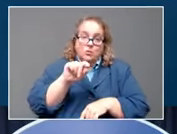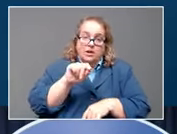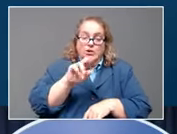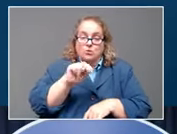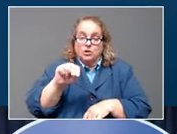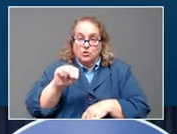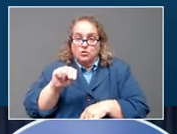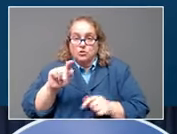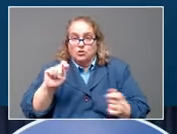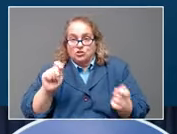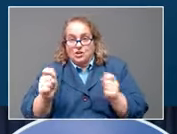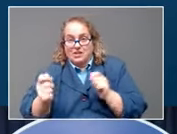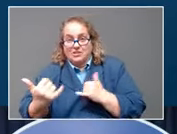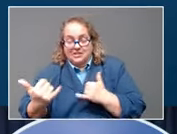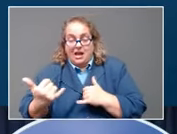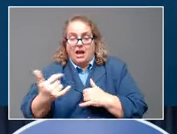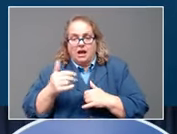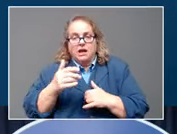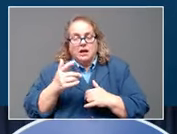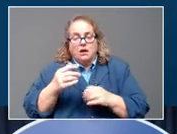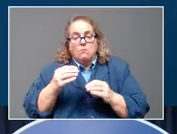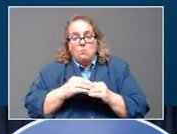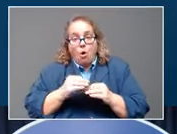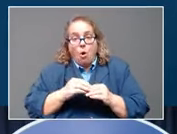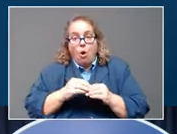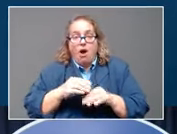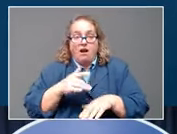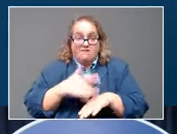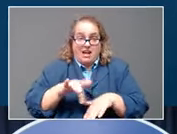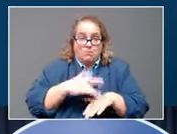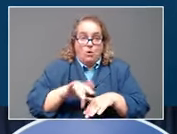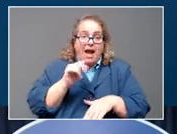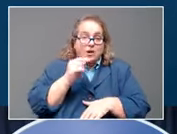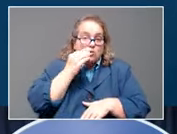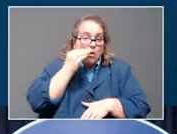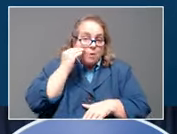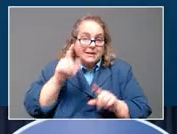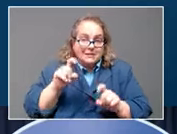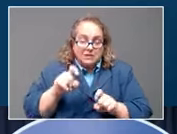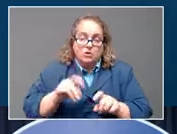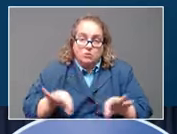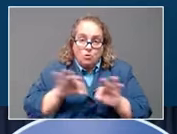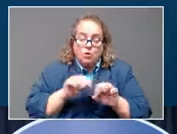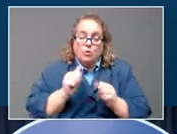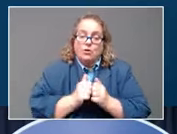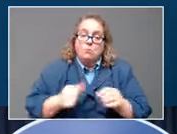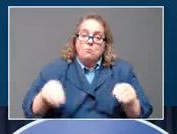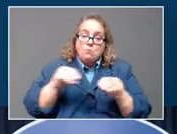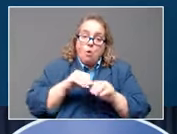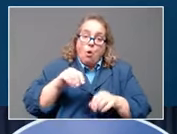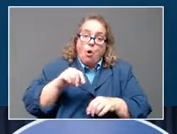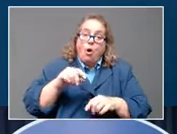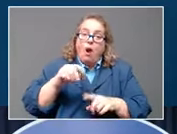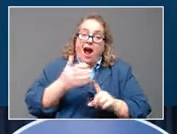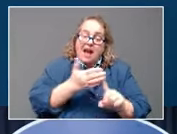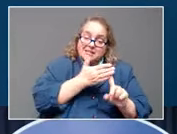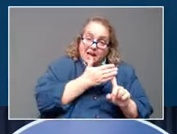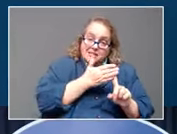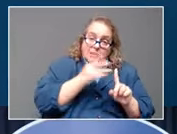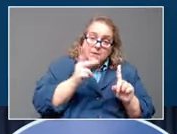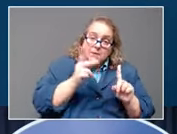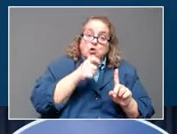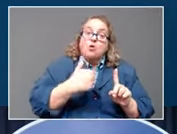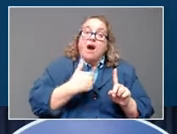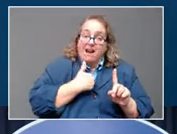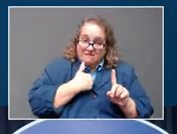more abundant availability and use of at-home tests with more precise isolation of people who test positive should enable us